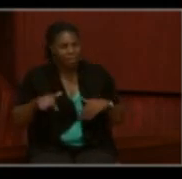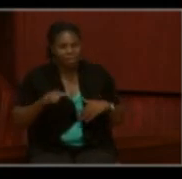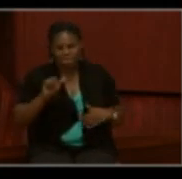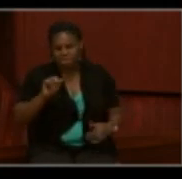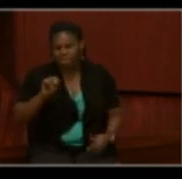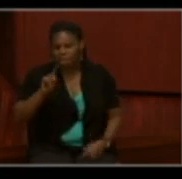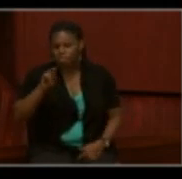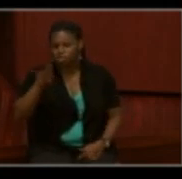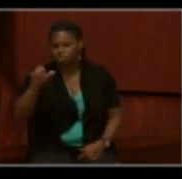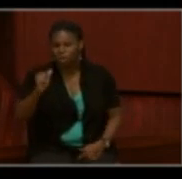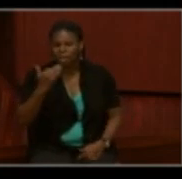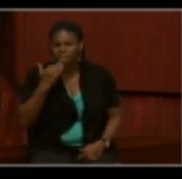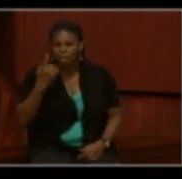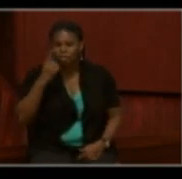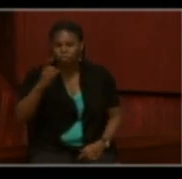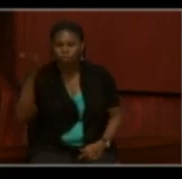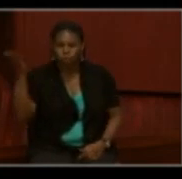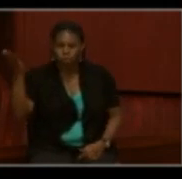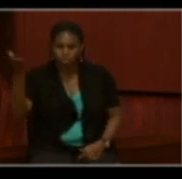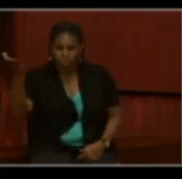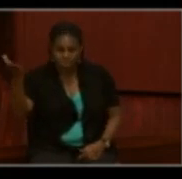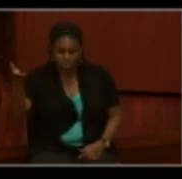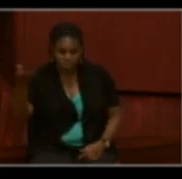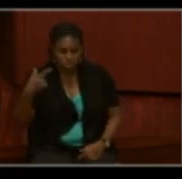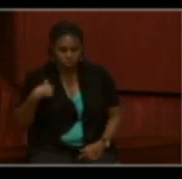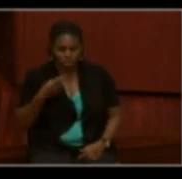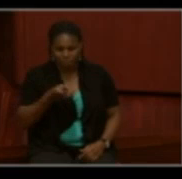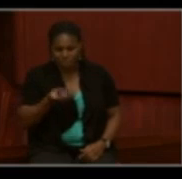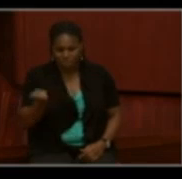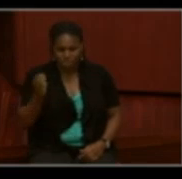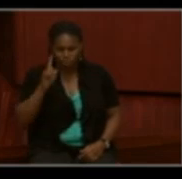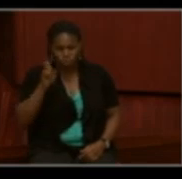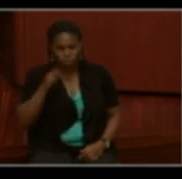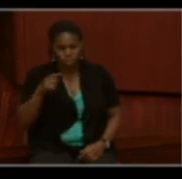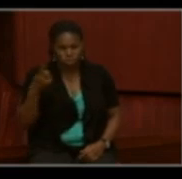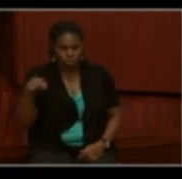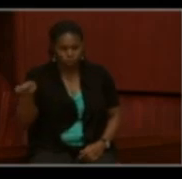your presentation. We do have several questions for you.